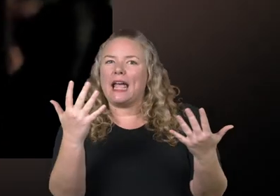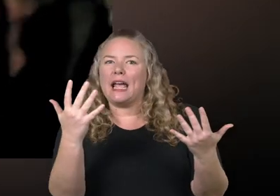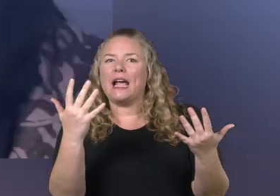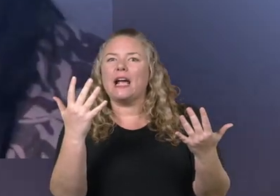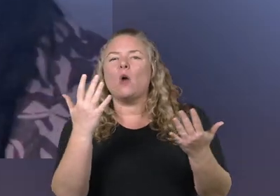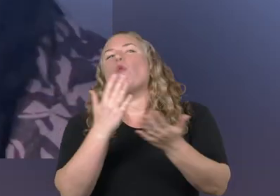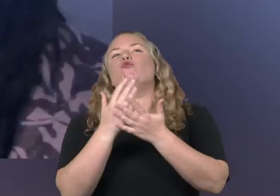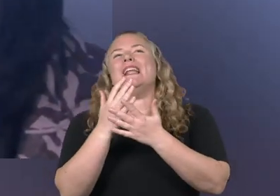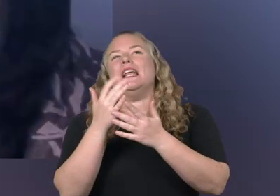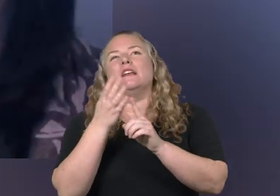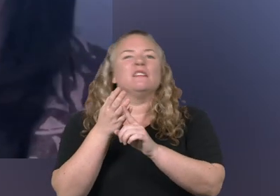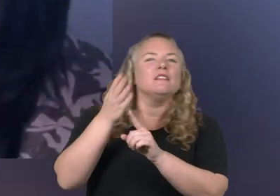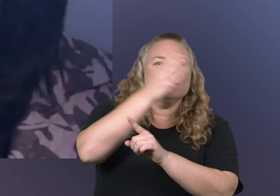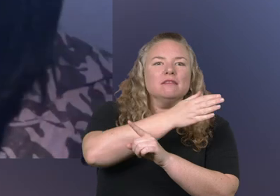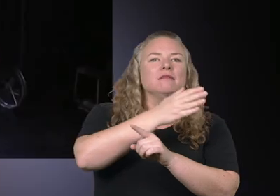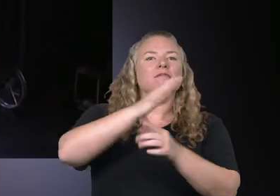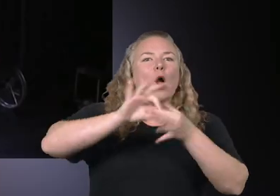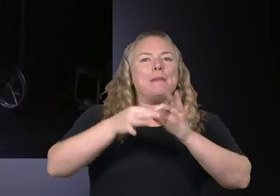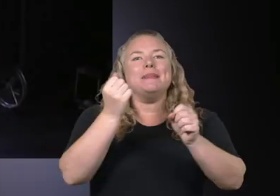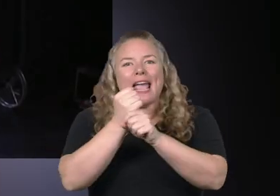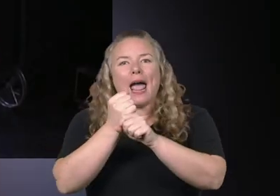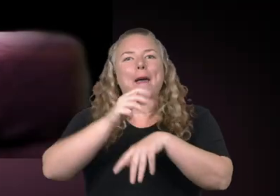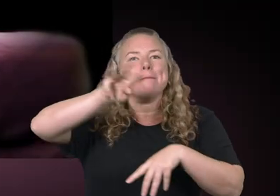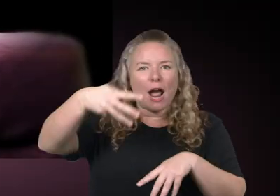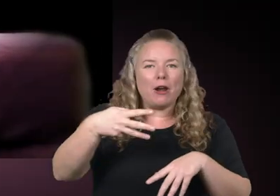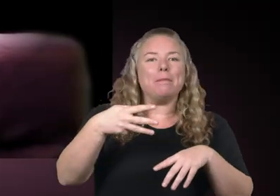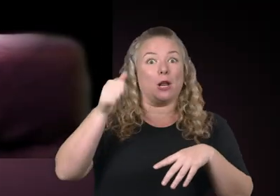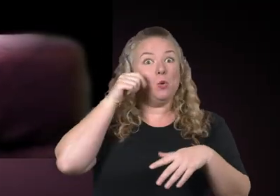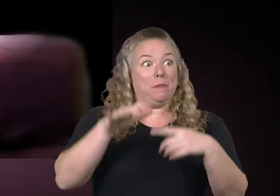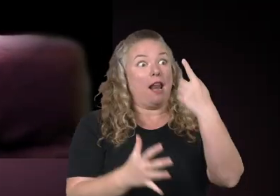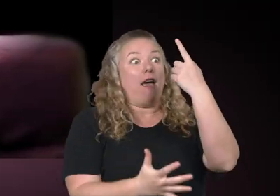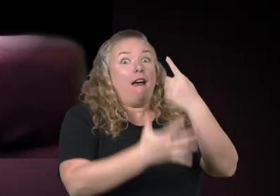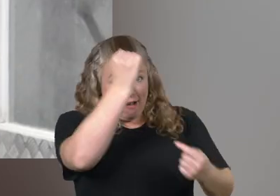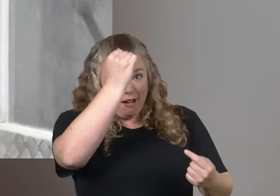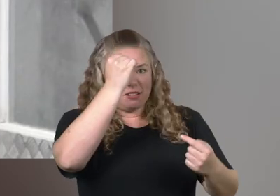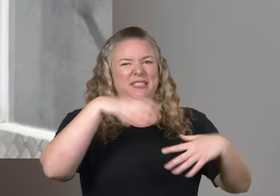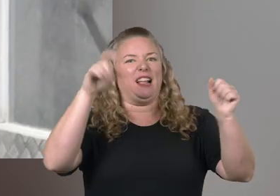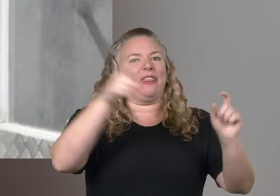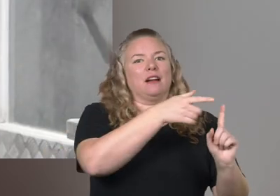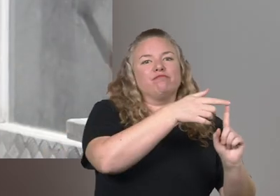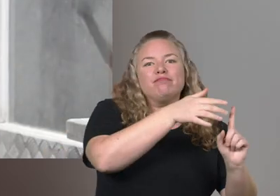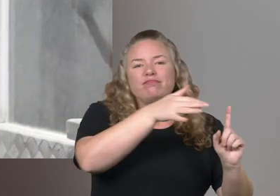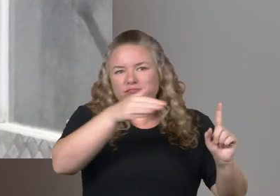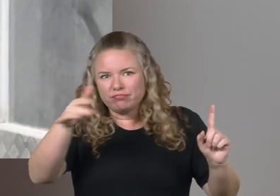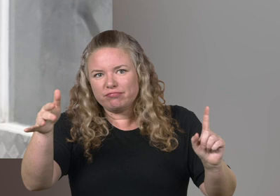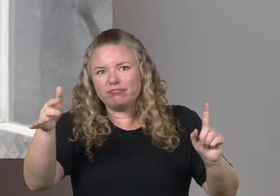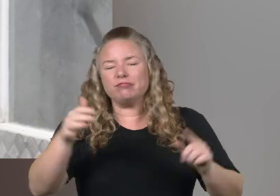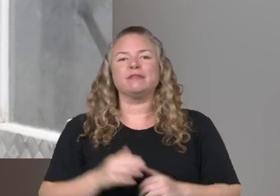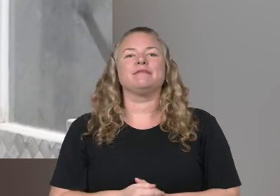2010. Or I think maybe we'd already knew that we got the Olympic Games and